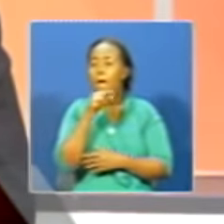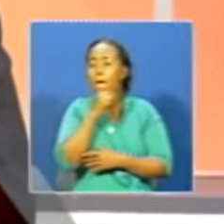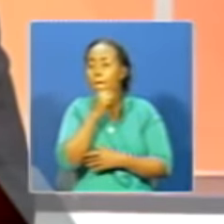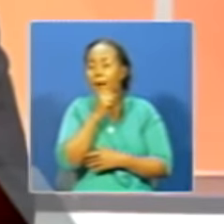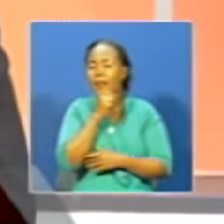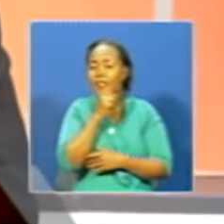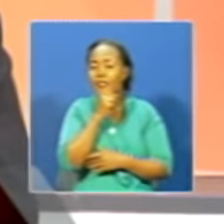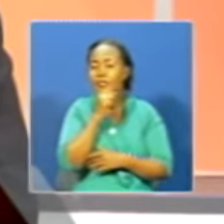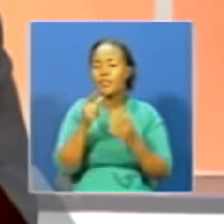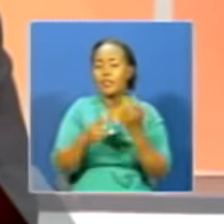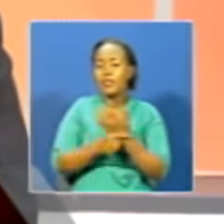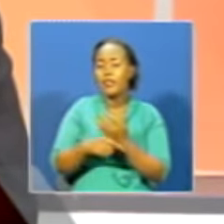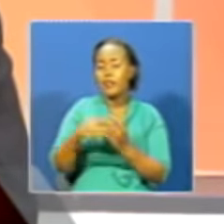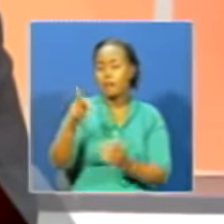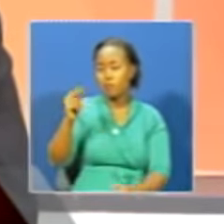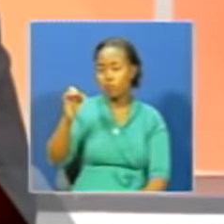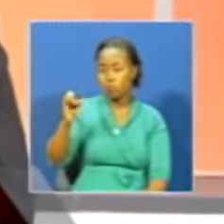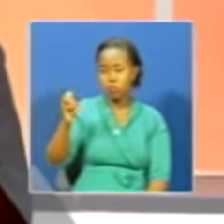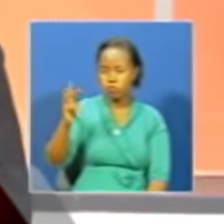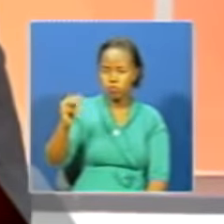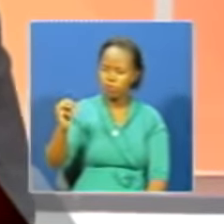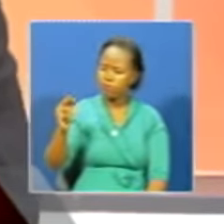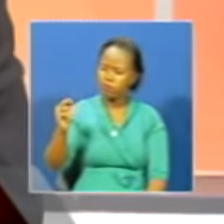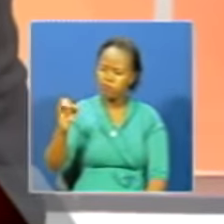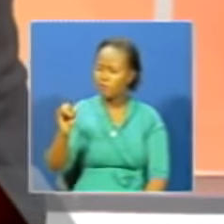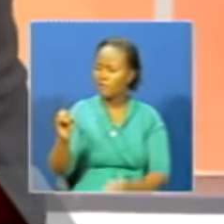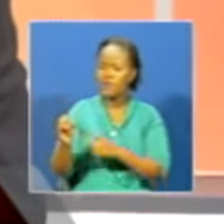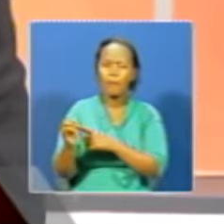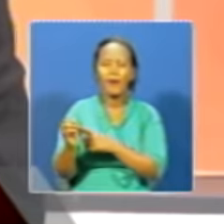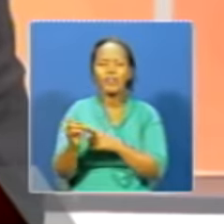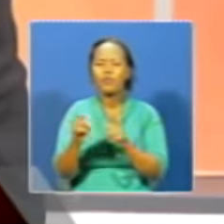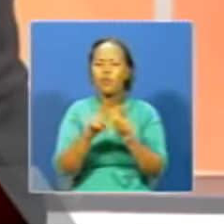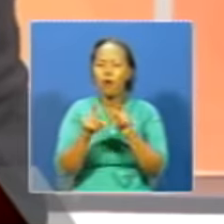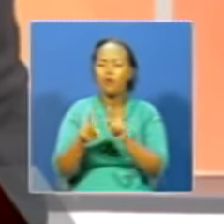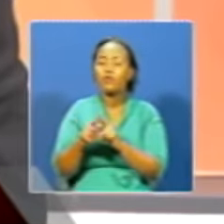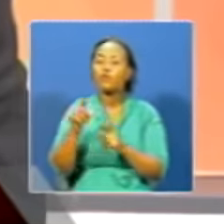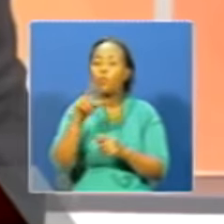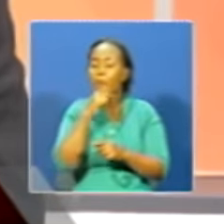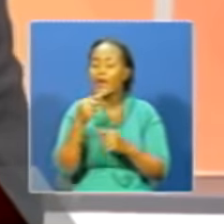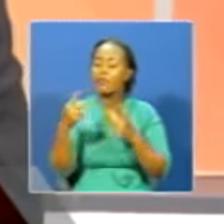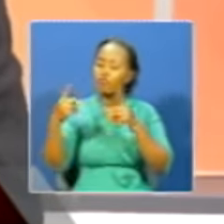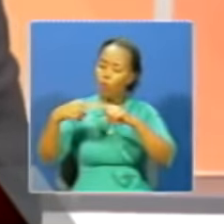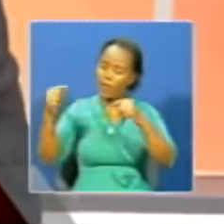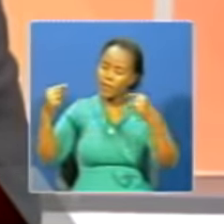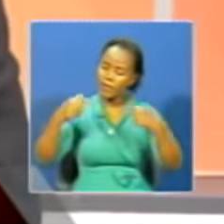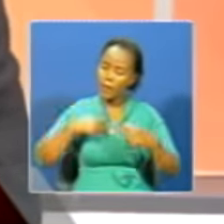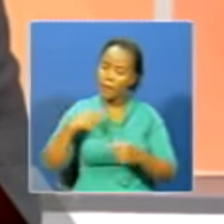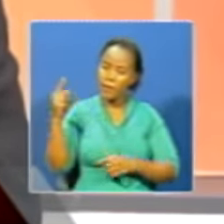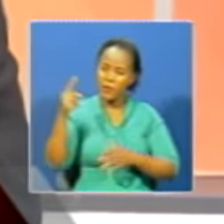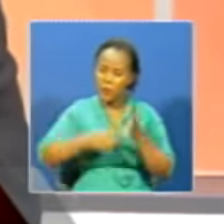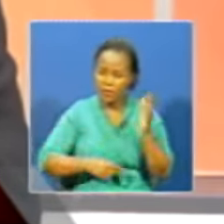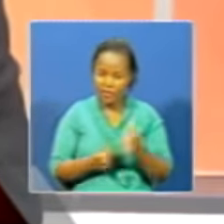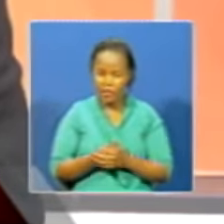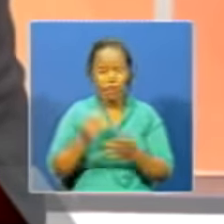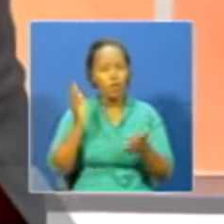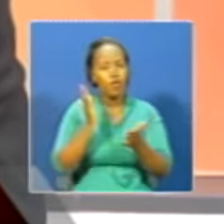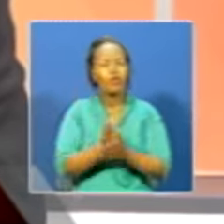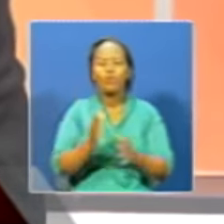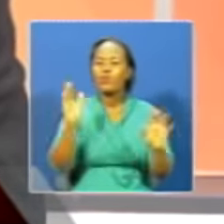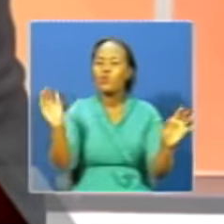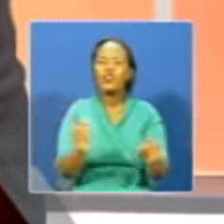A gentleman called Kimani Wanduthi. Yeah. What did he tell you? Let me tell you. Yeah. He told me that it is just impossible to survive.